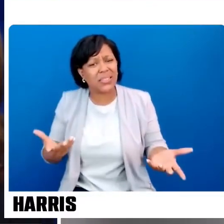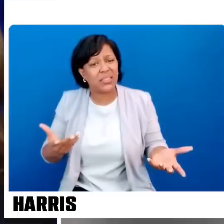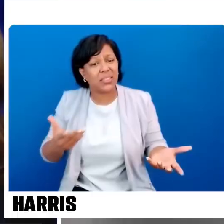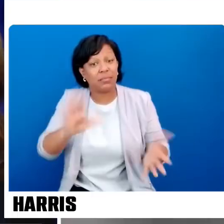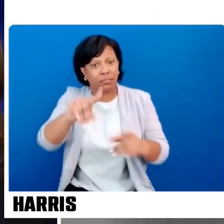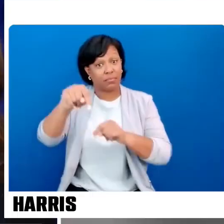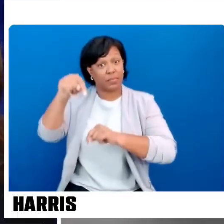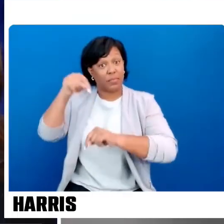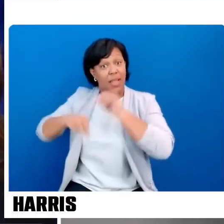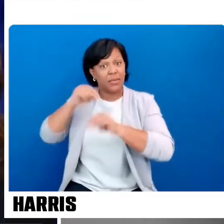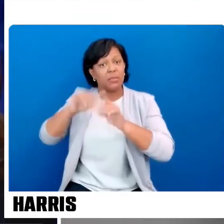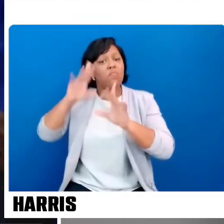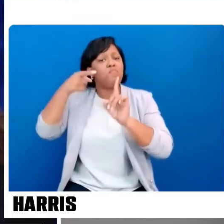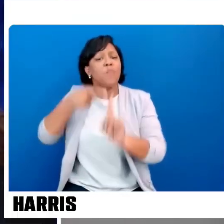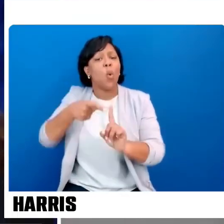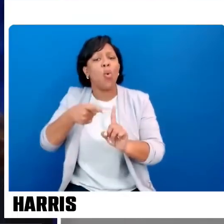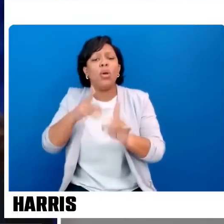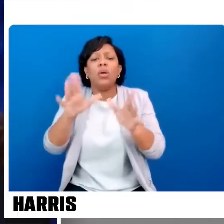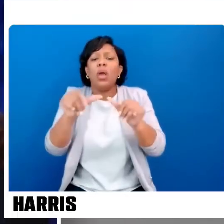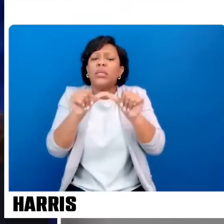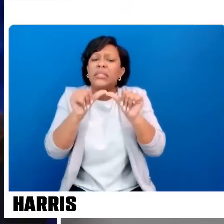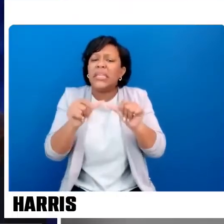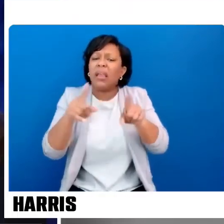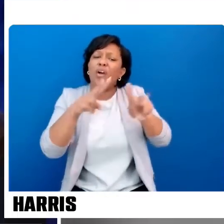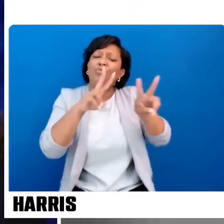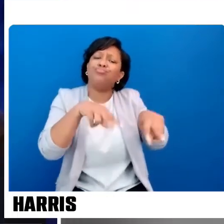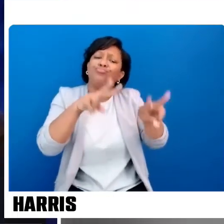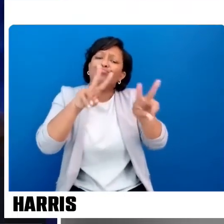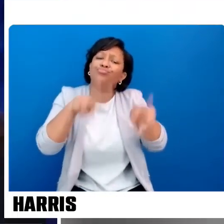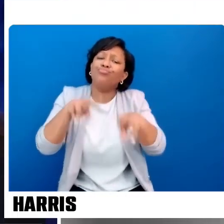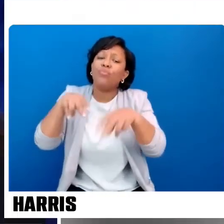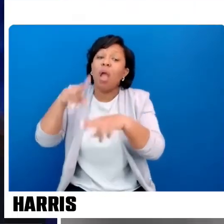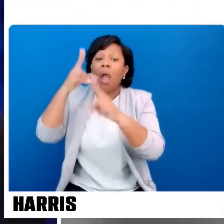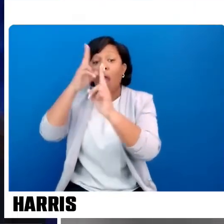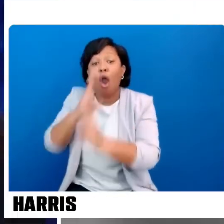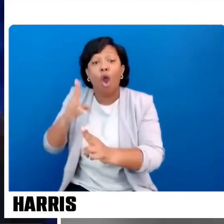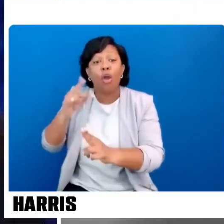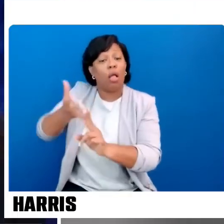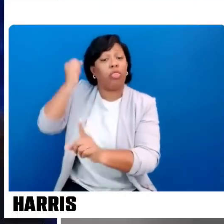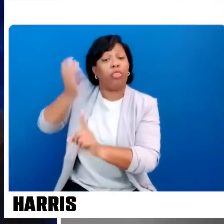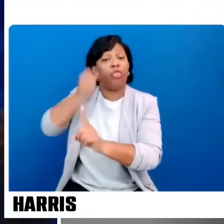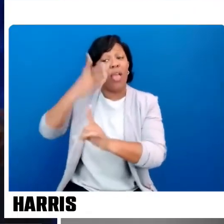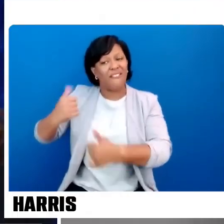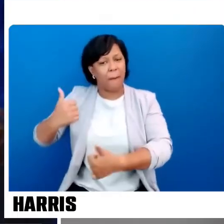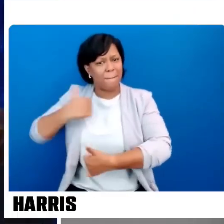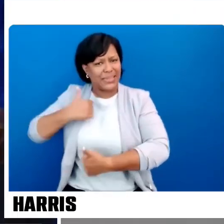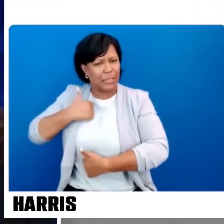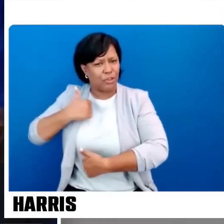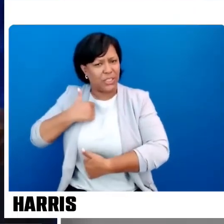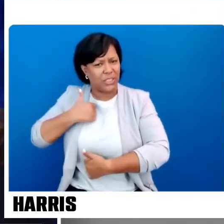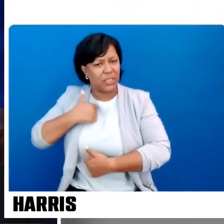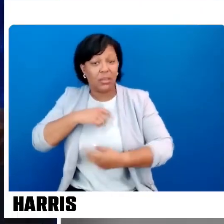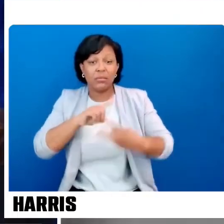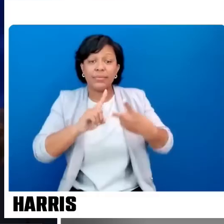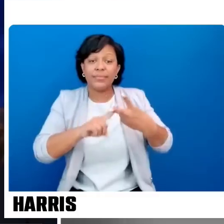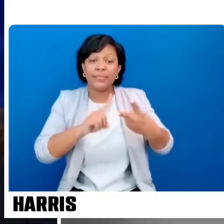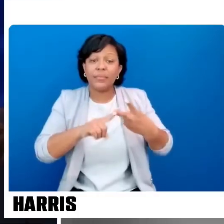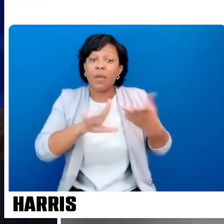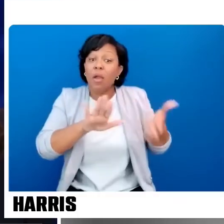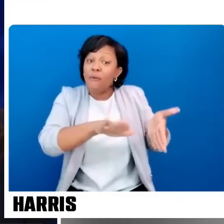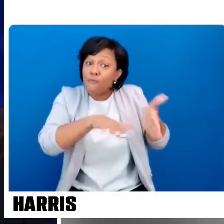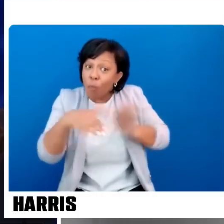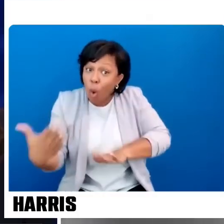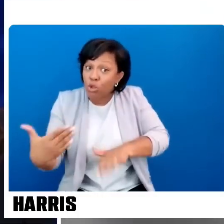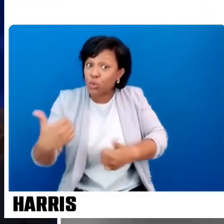demeaned members of our military, fallen soldiers, and the work that we must do to uphold the strength